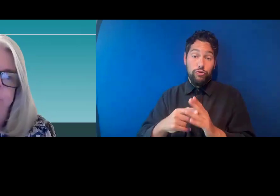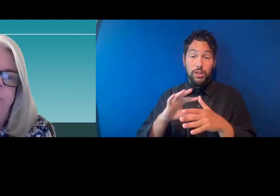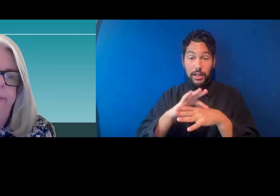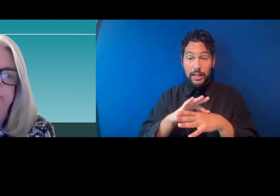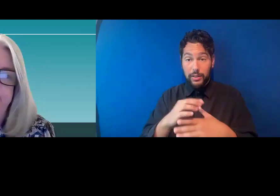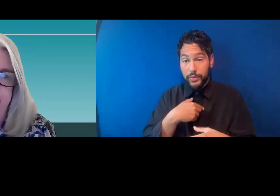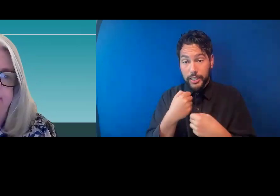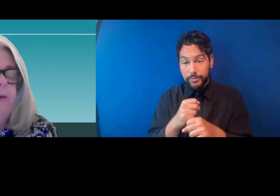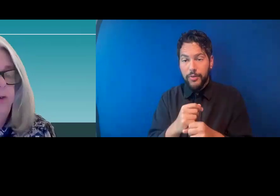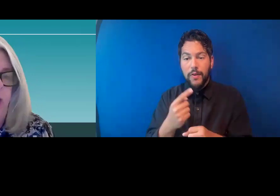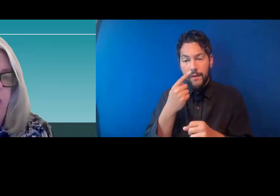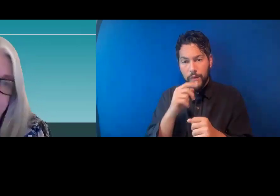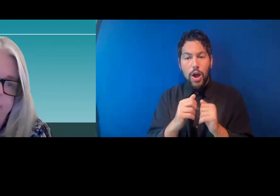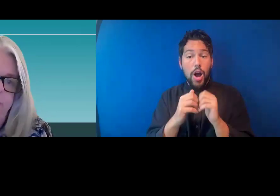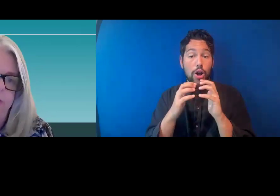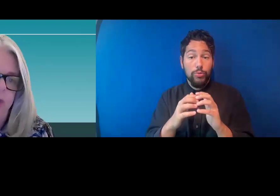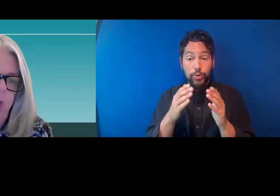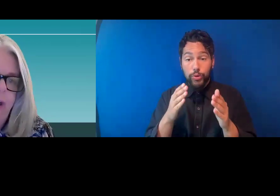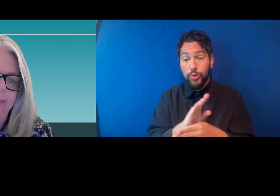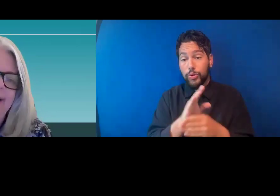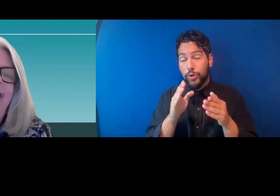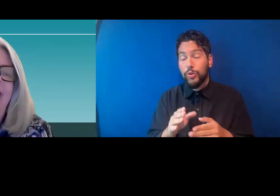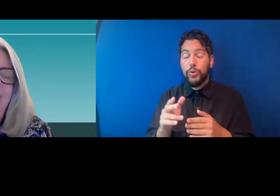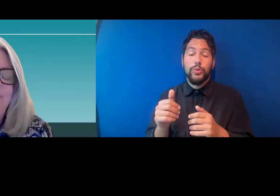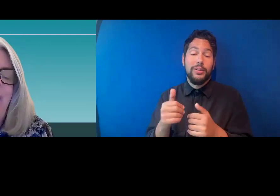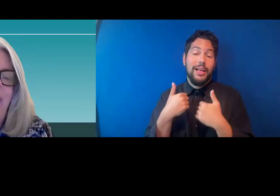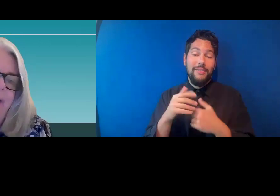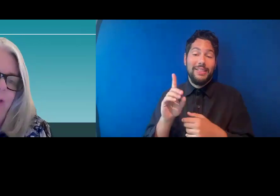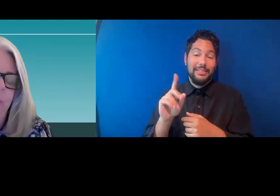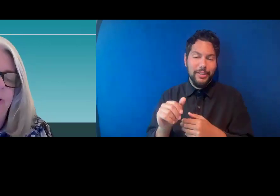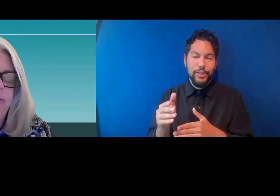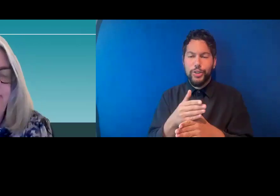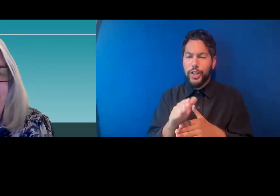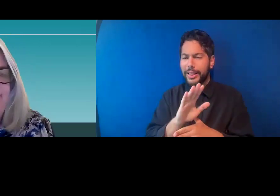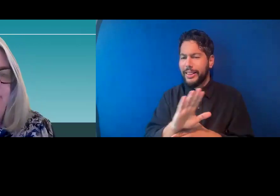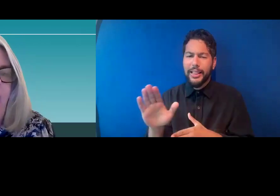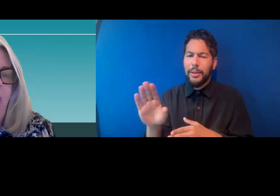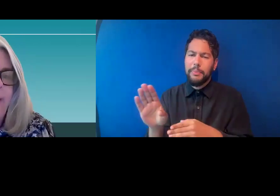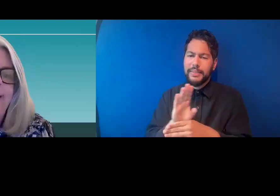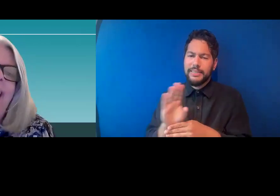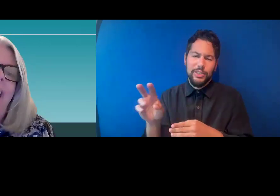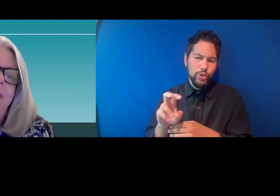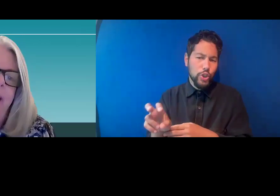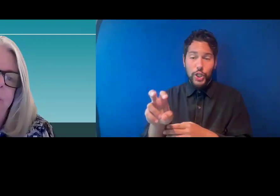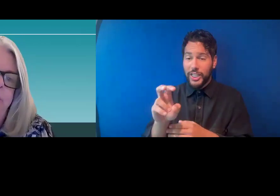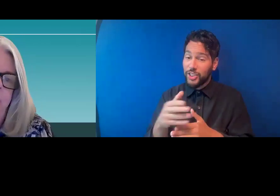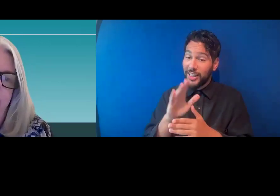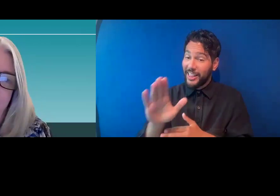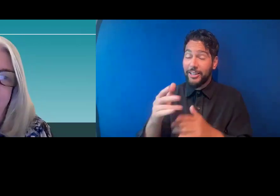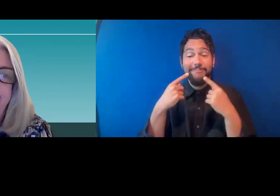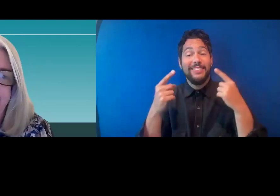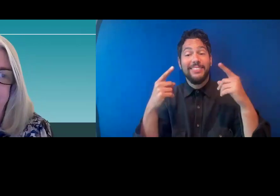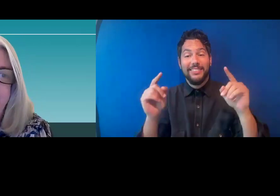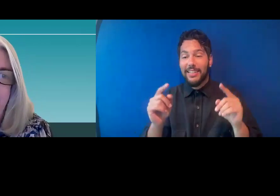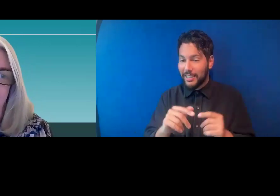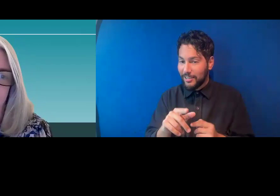again, entrepreneurs with disabilities are sharing their business journeys and some of the successes they've had. And that can be